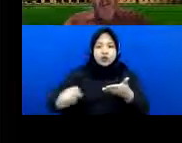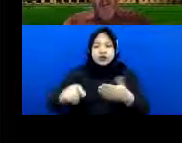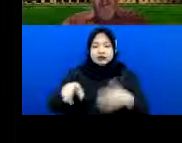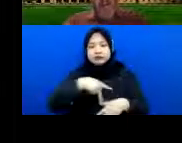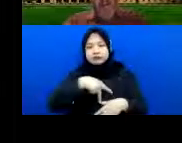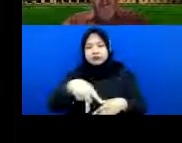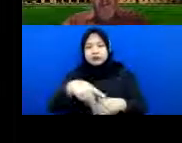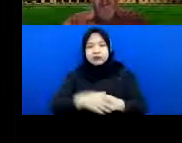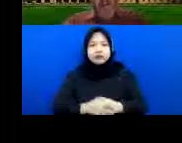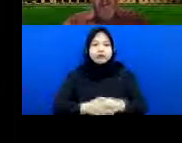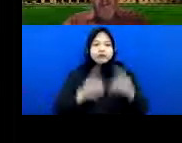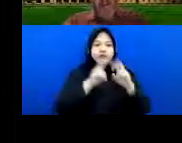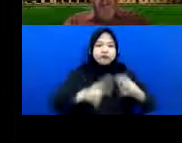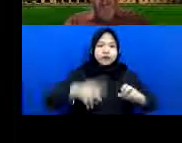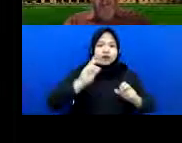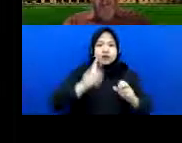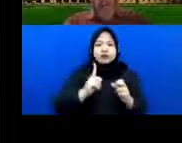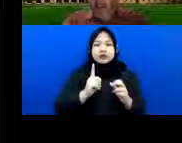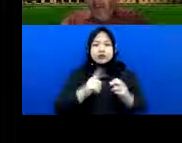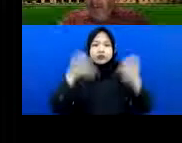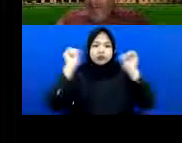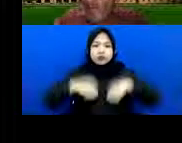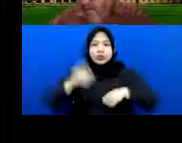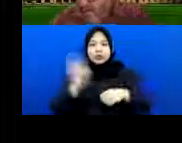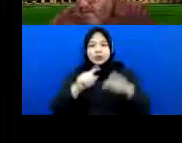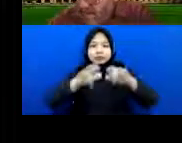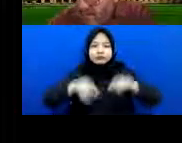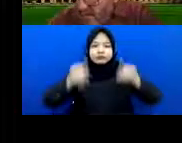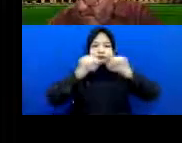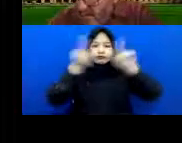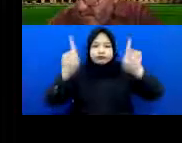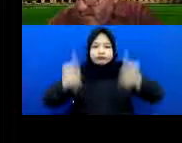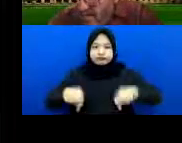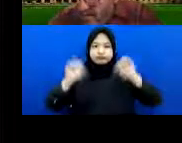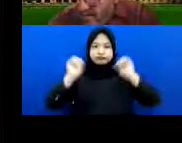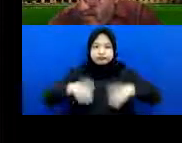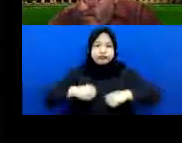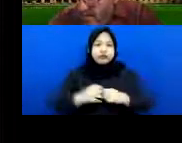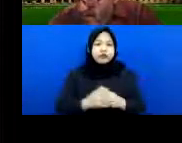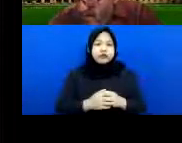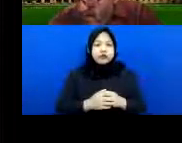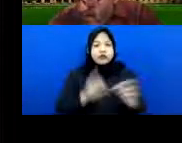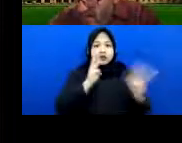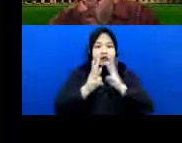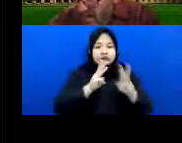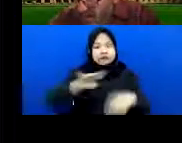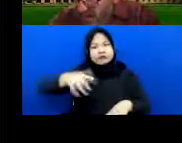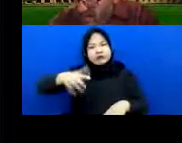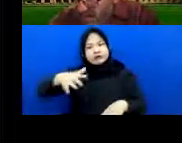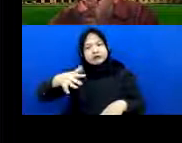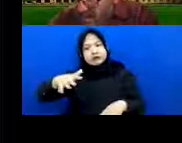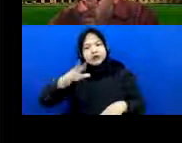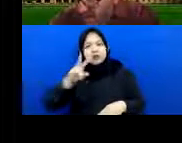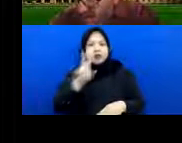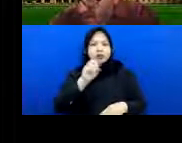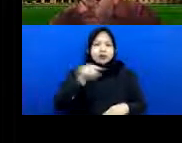researchers will obtain participant consent using a written informed consent, and the interview session will be last approximately